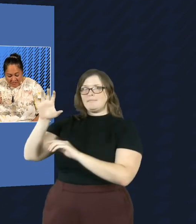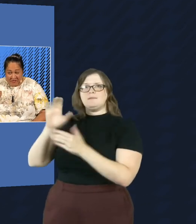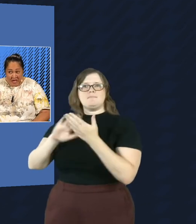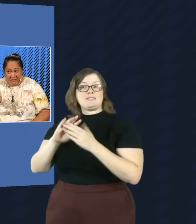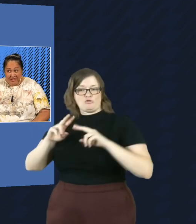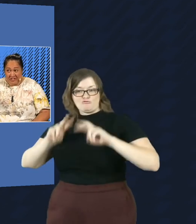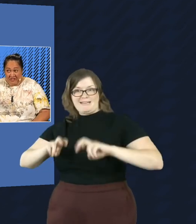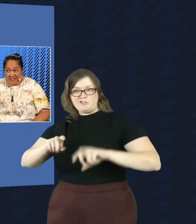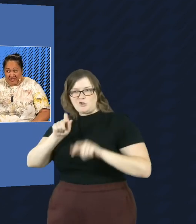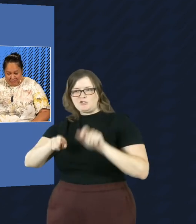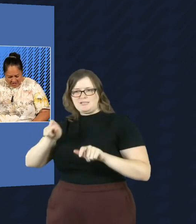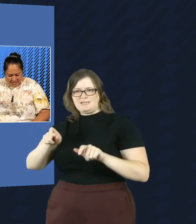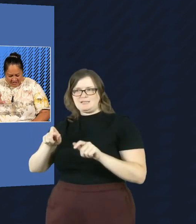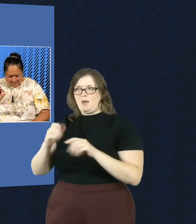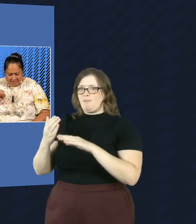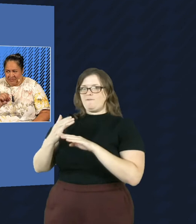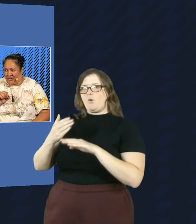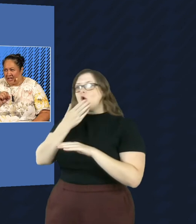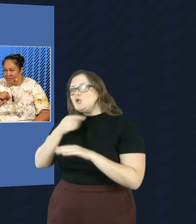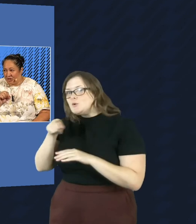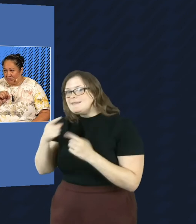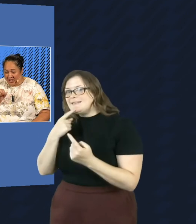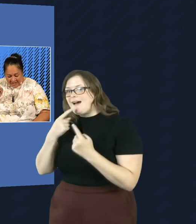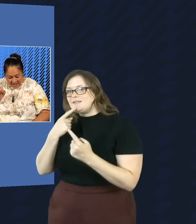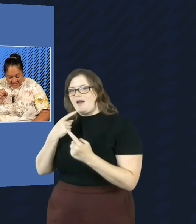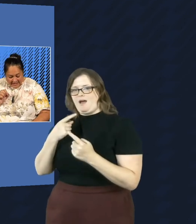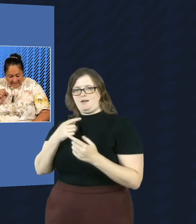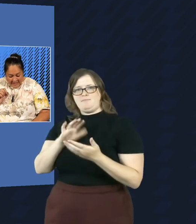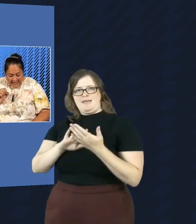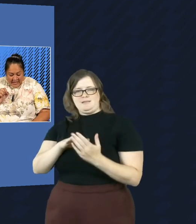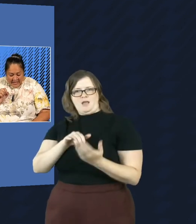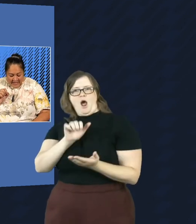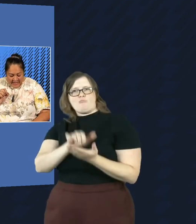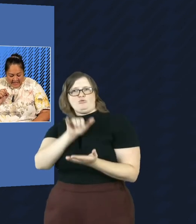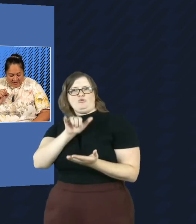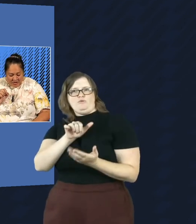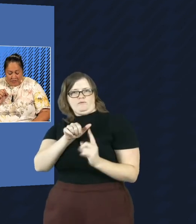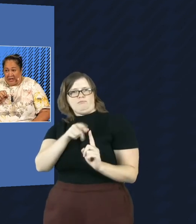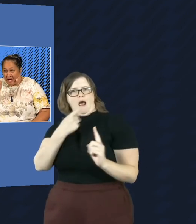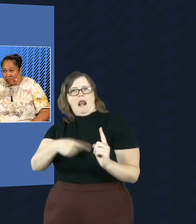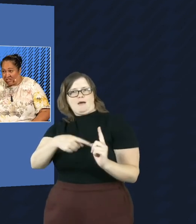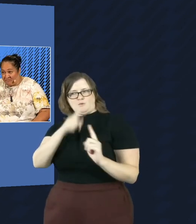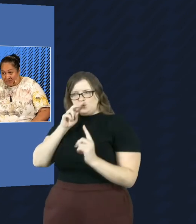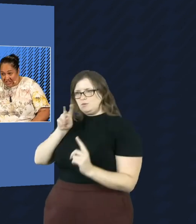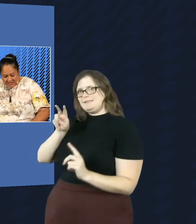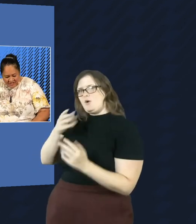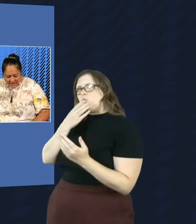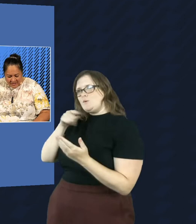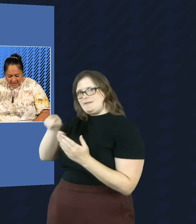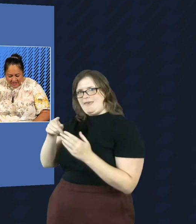vetted before coming in to use this particular tool, IDI. and safe